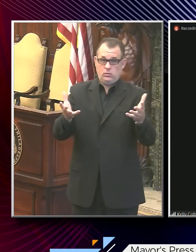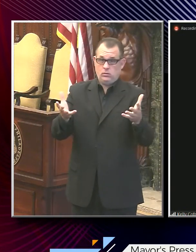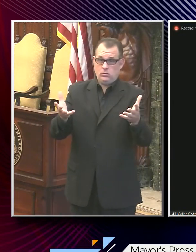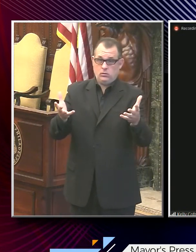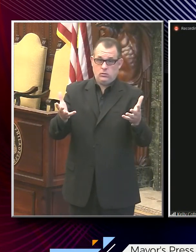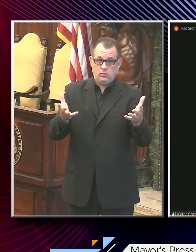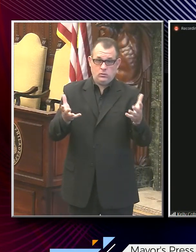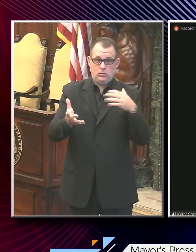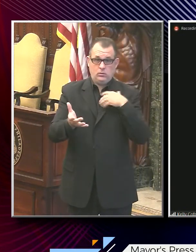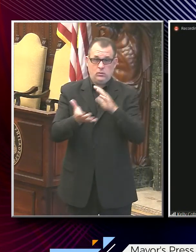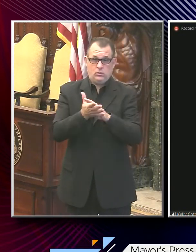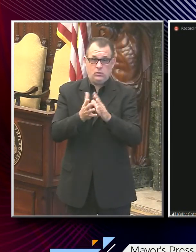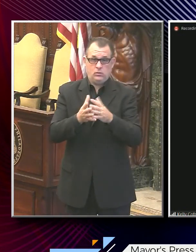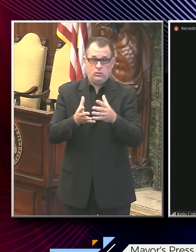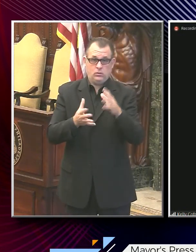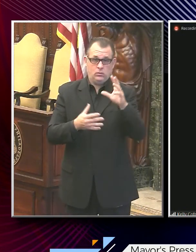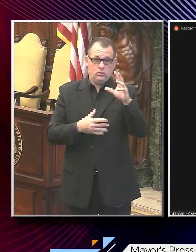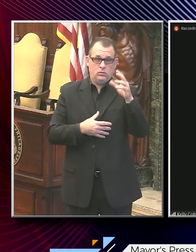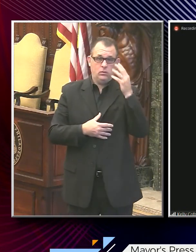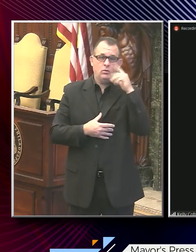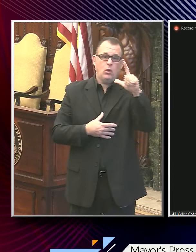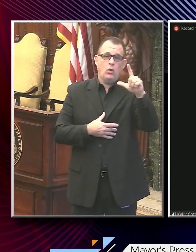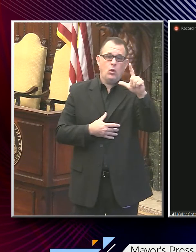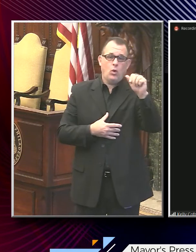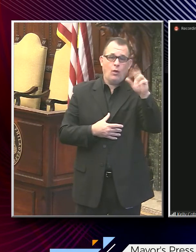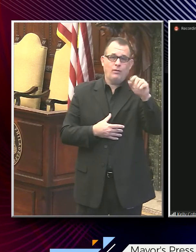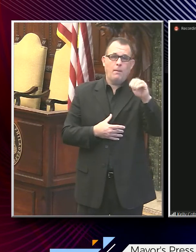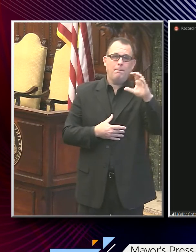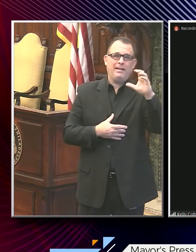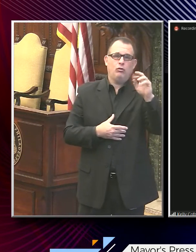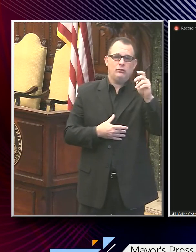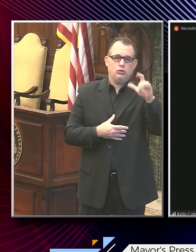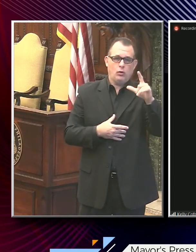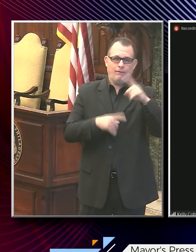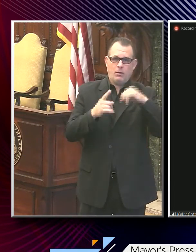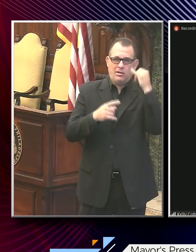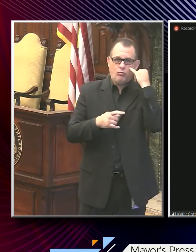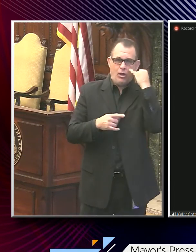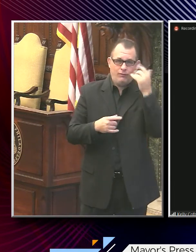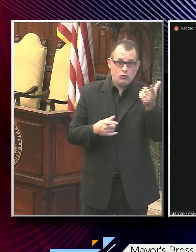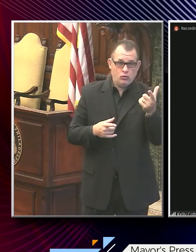All right, we will go to Laura McChrystal of the Inquirer.